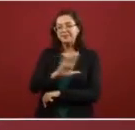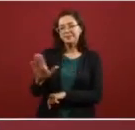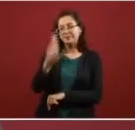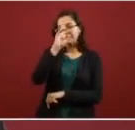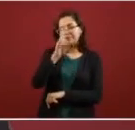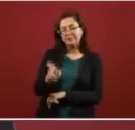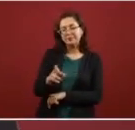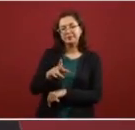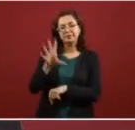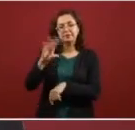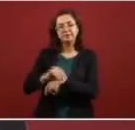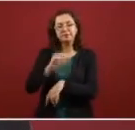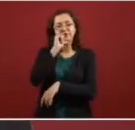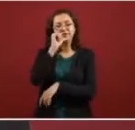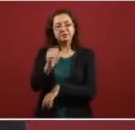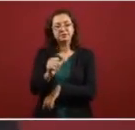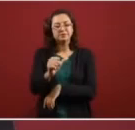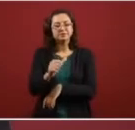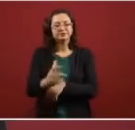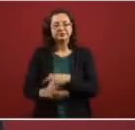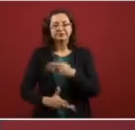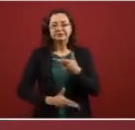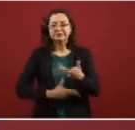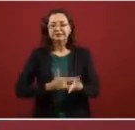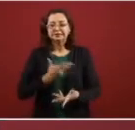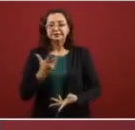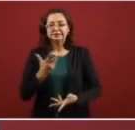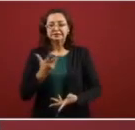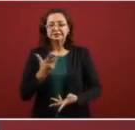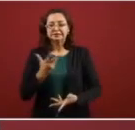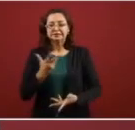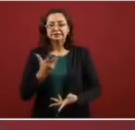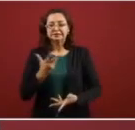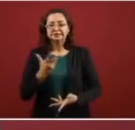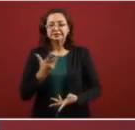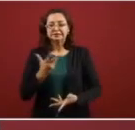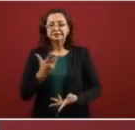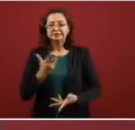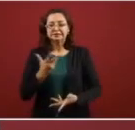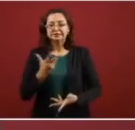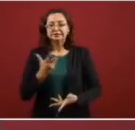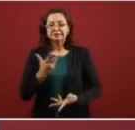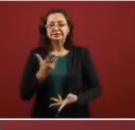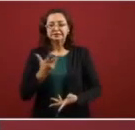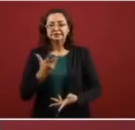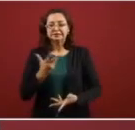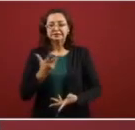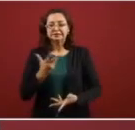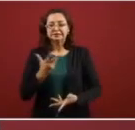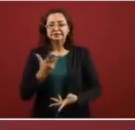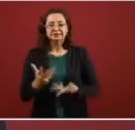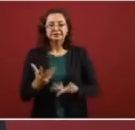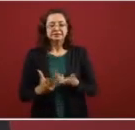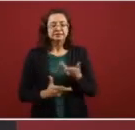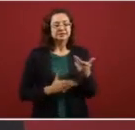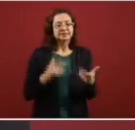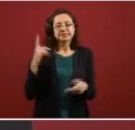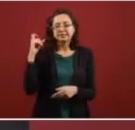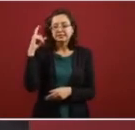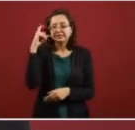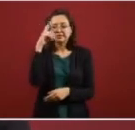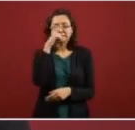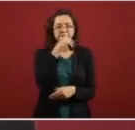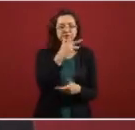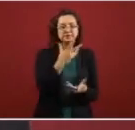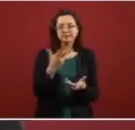Entonces, eso fue muy difícil, muy tenso, porque en... And that was very difficult, very tense. En el aeropuerto donde